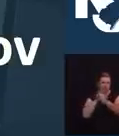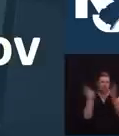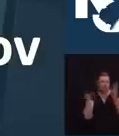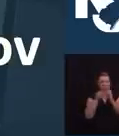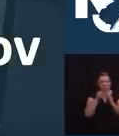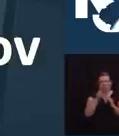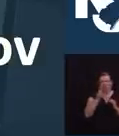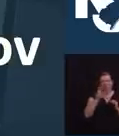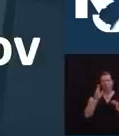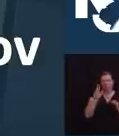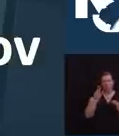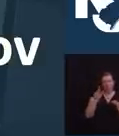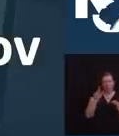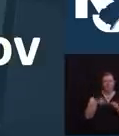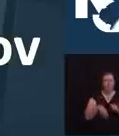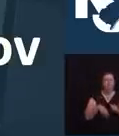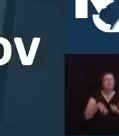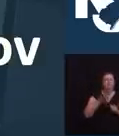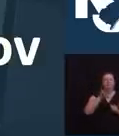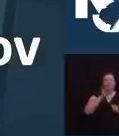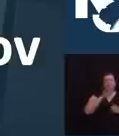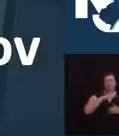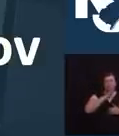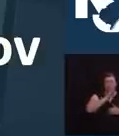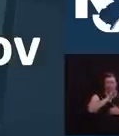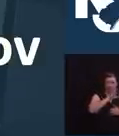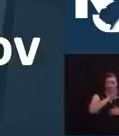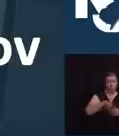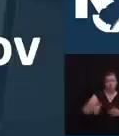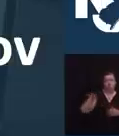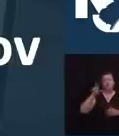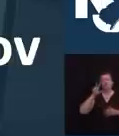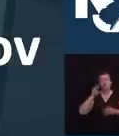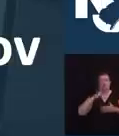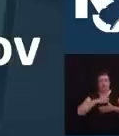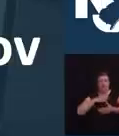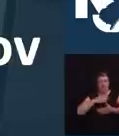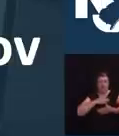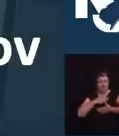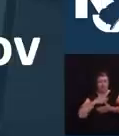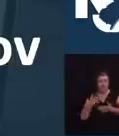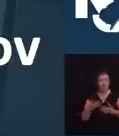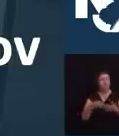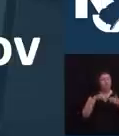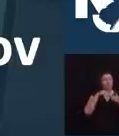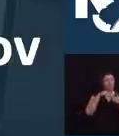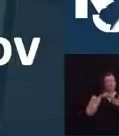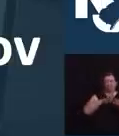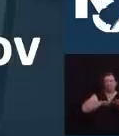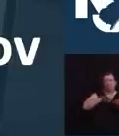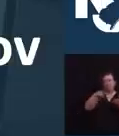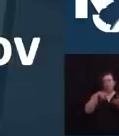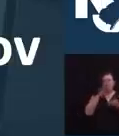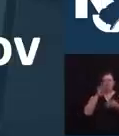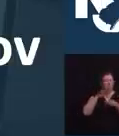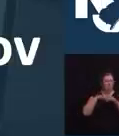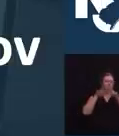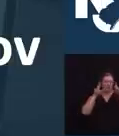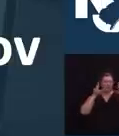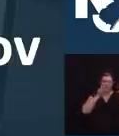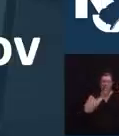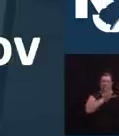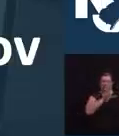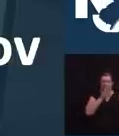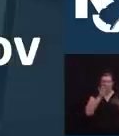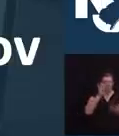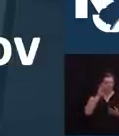were on ventilators. The daily admissions and discharge numbers are there as well. And from all of these numbers, you can take two things really